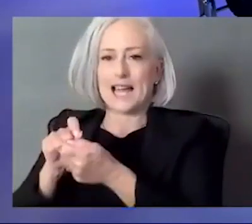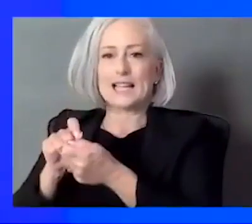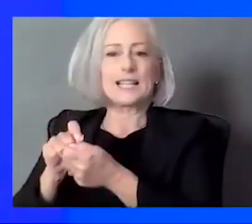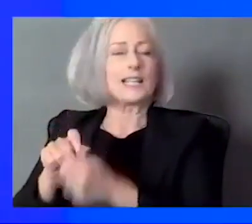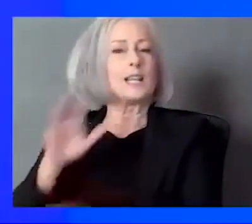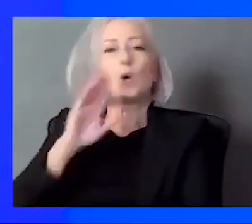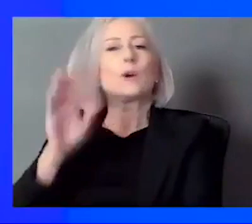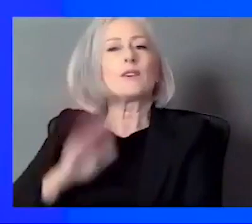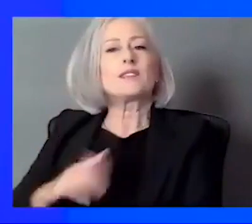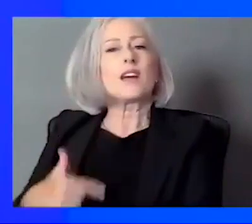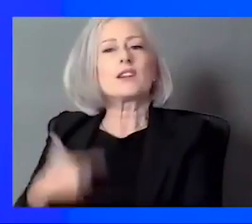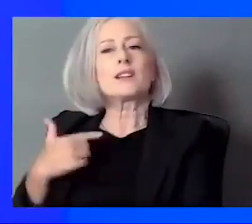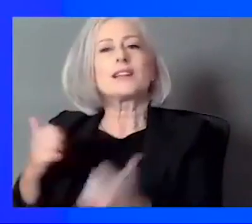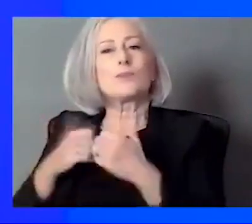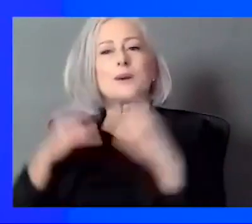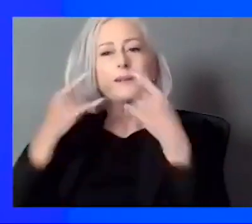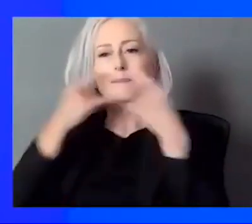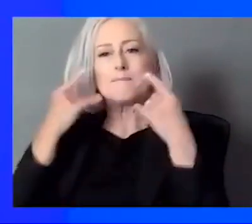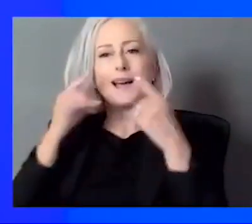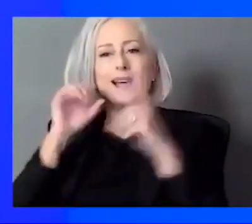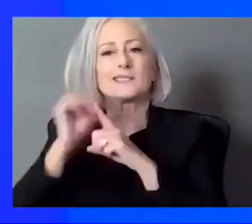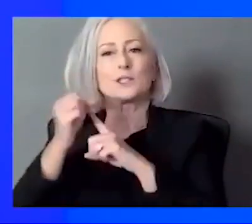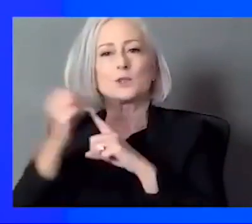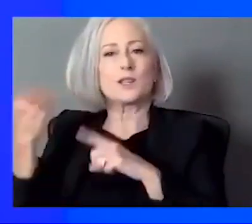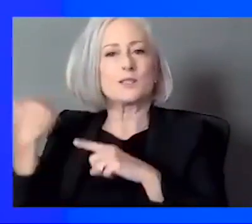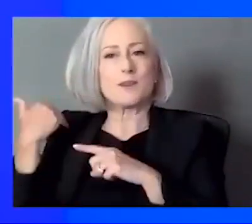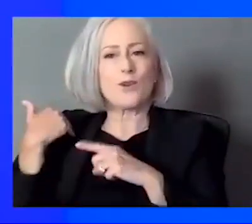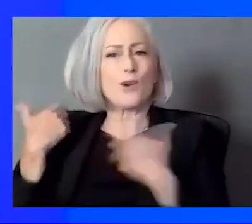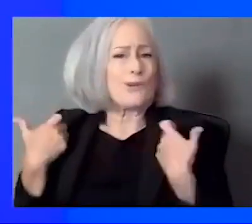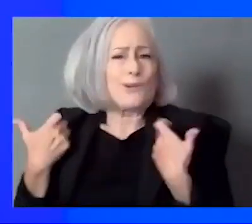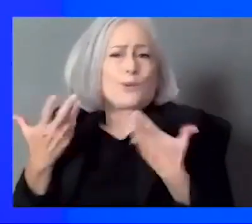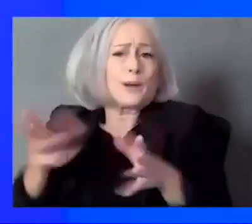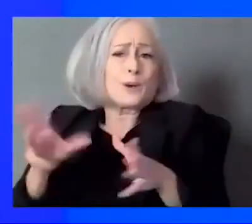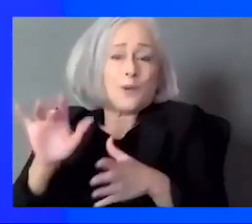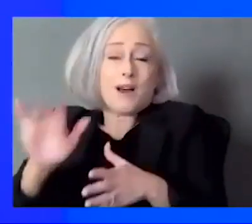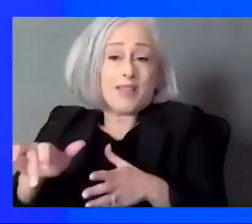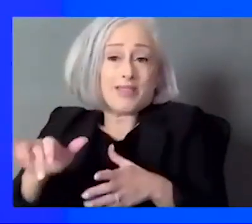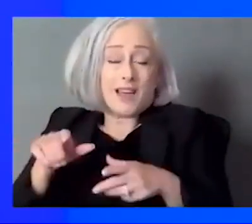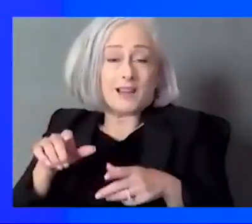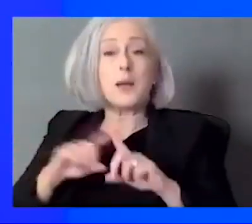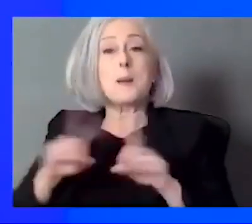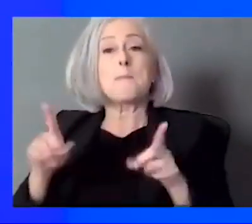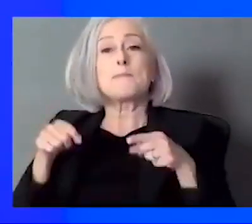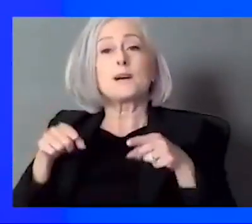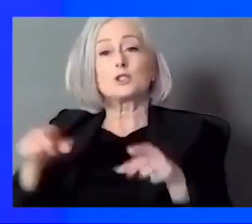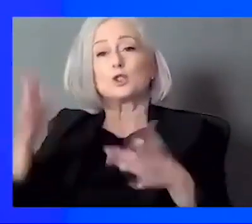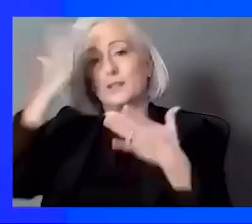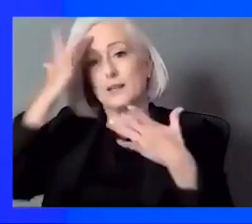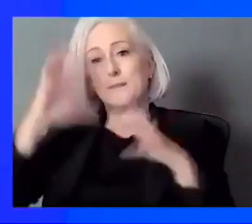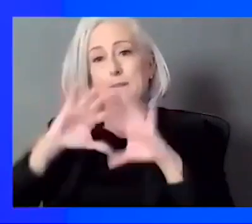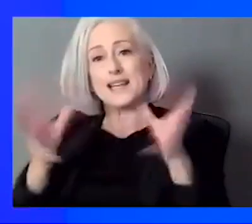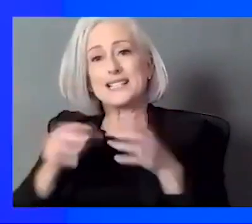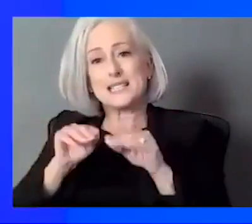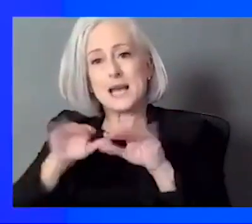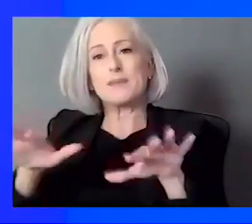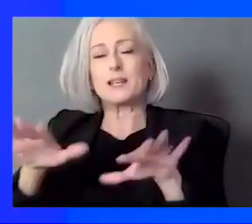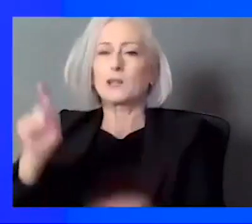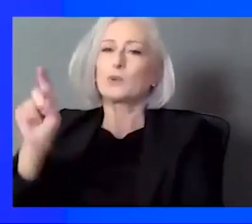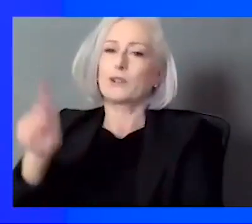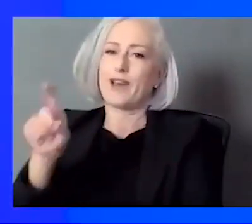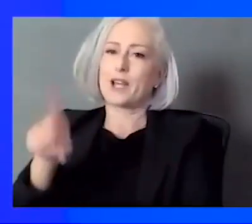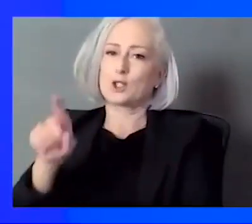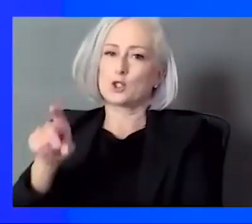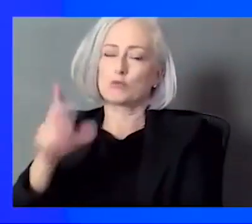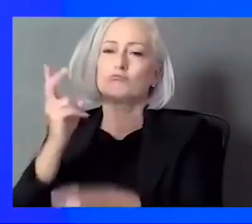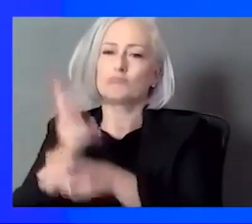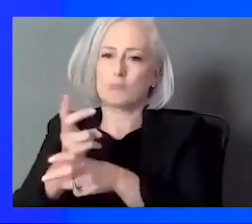with masks. We don't want to do it. During this pandemic, we've had to do it, but I agree with you. It is hard to keep people with